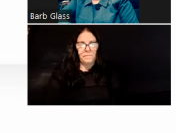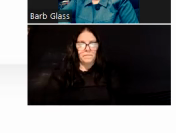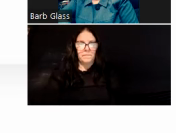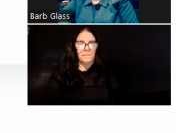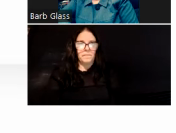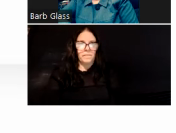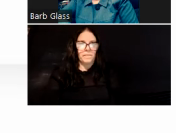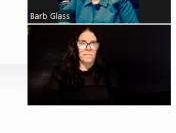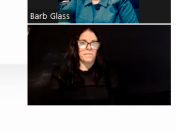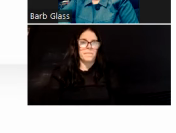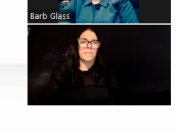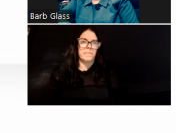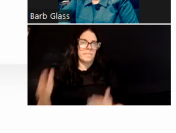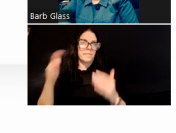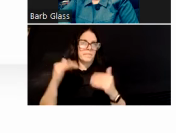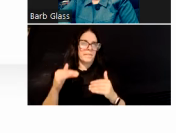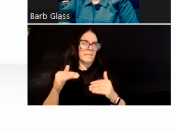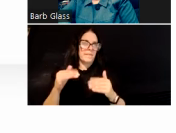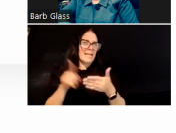Canceling plan items.